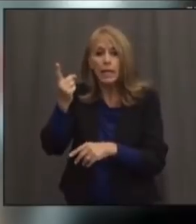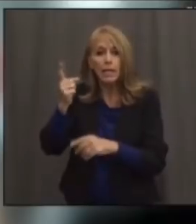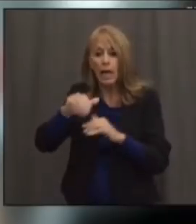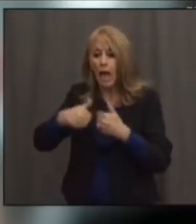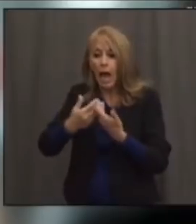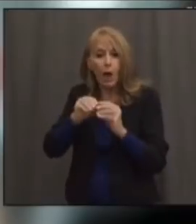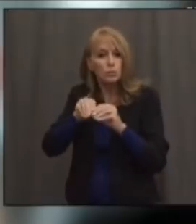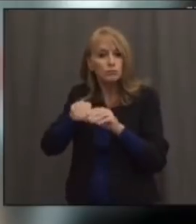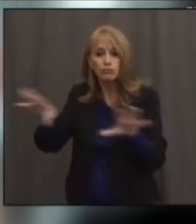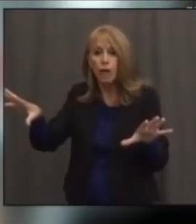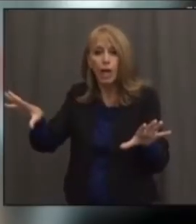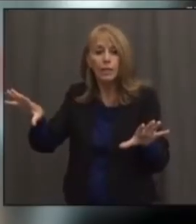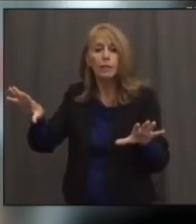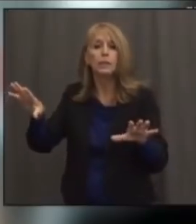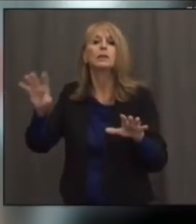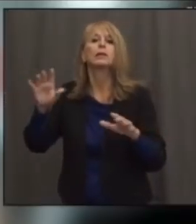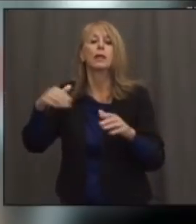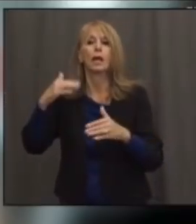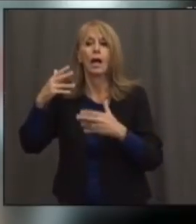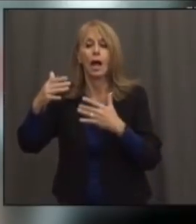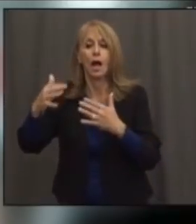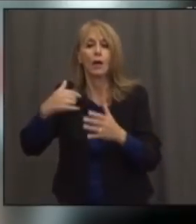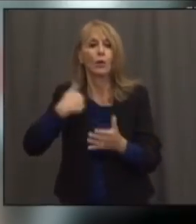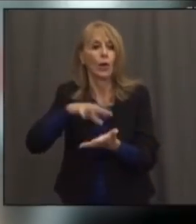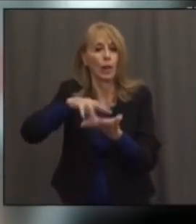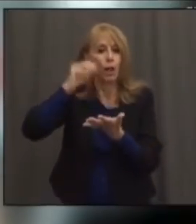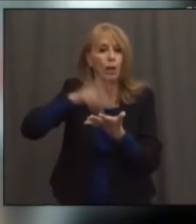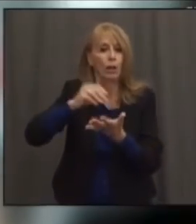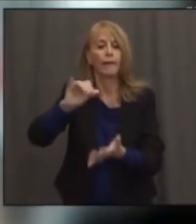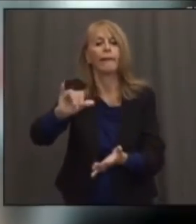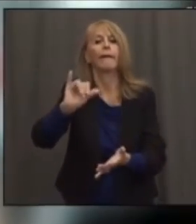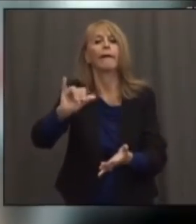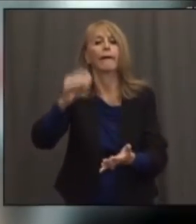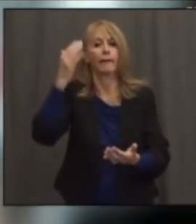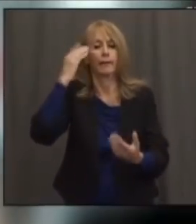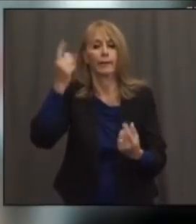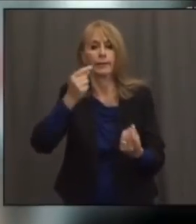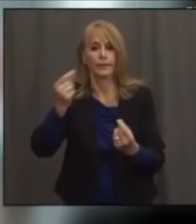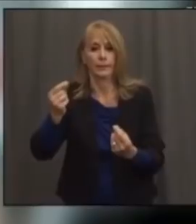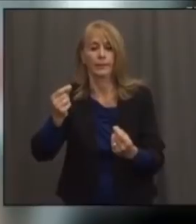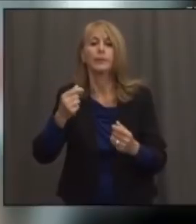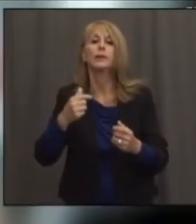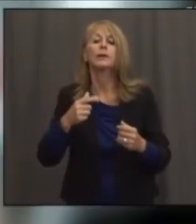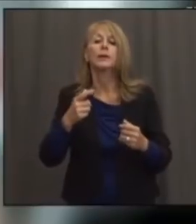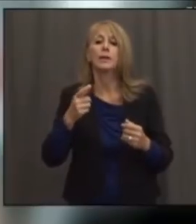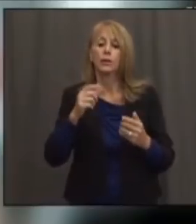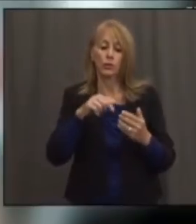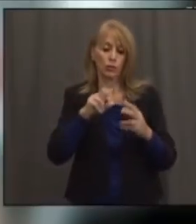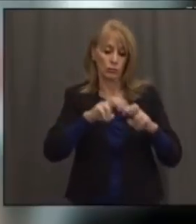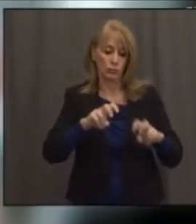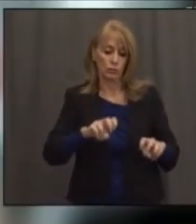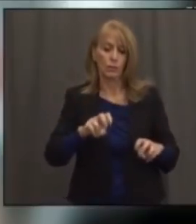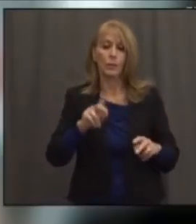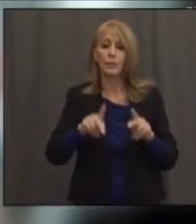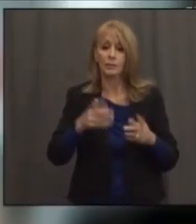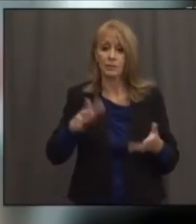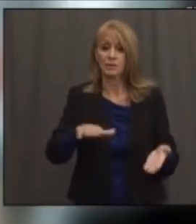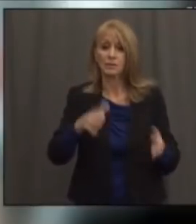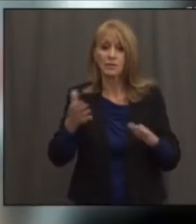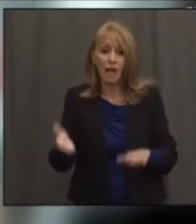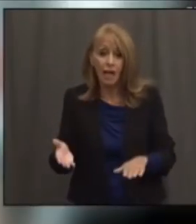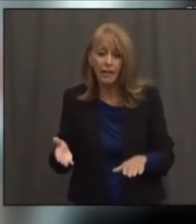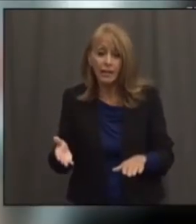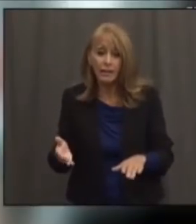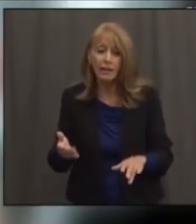spread. And then the period of time after that. And if you look just at the data on mortality, we